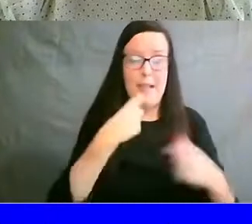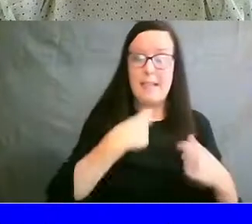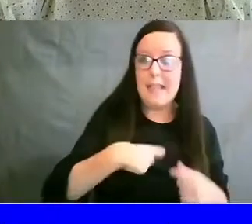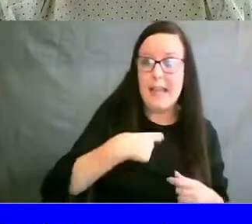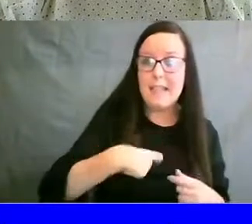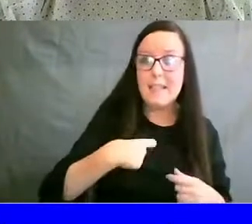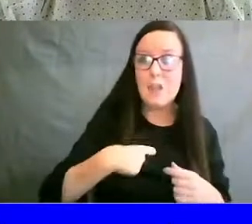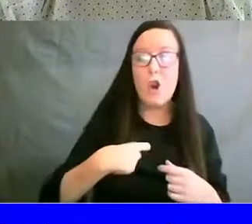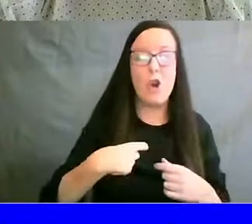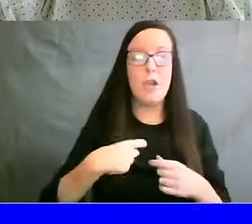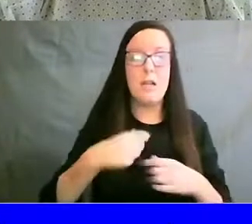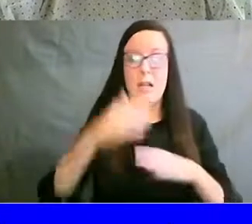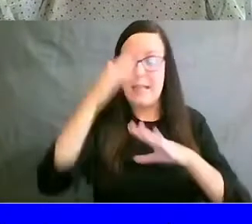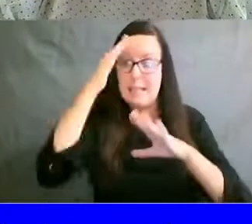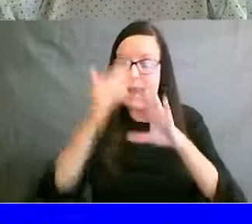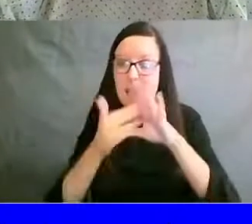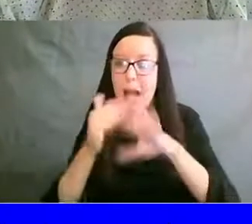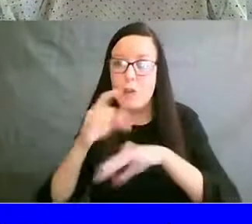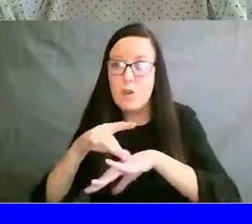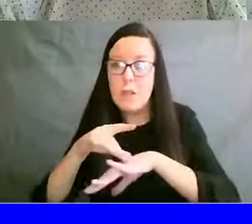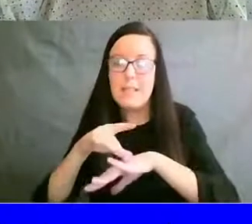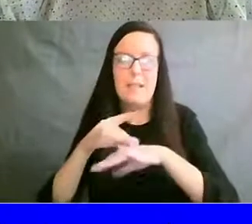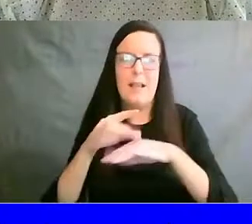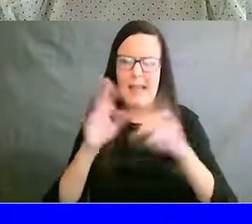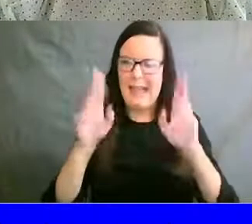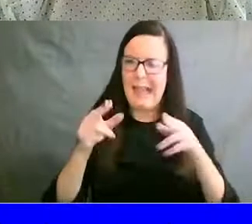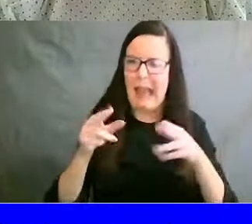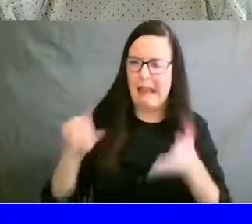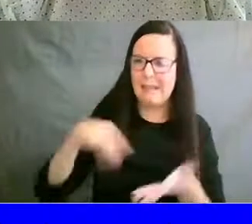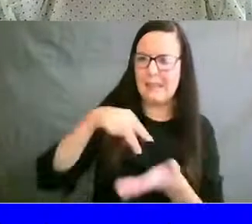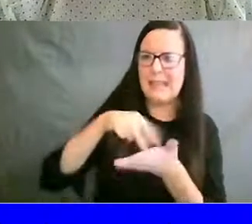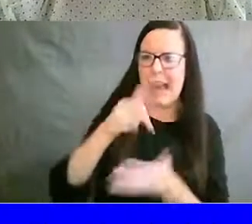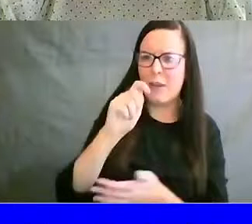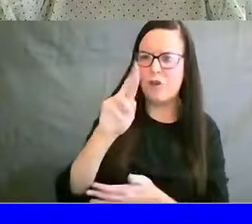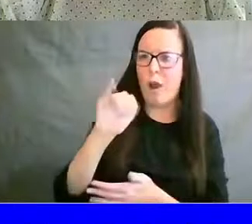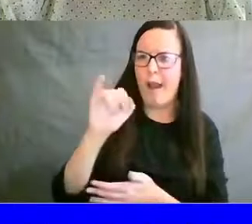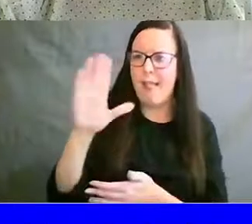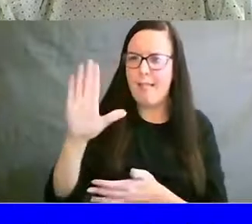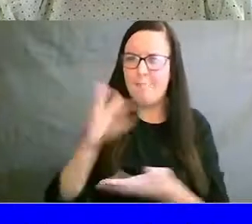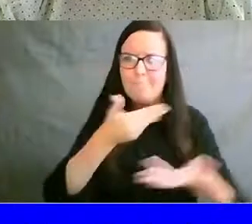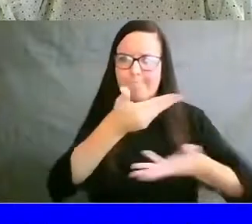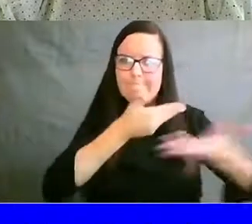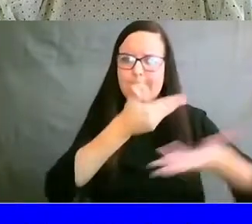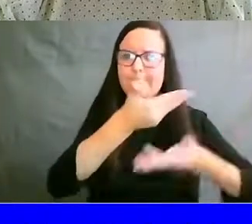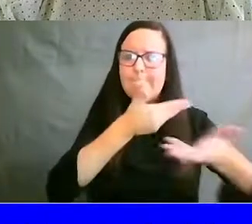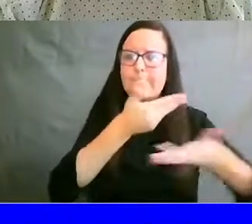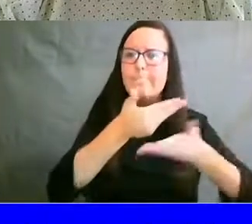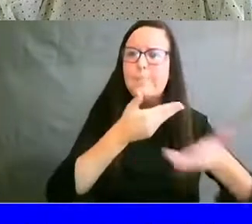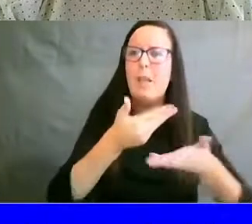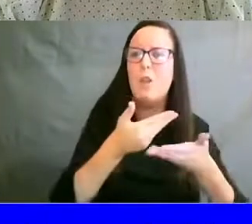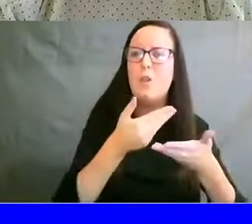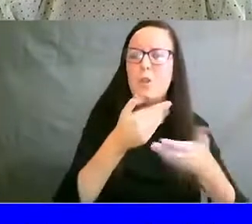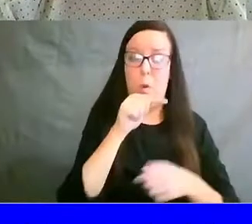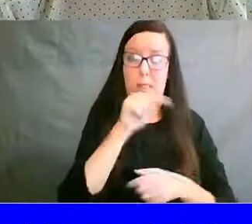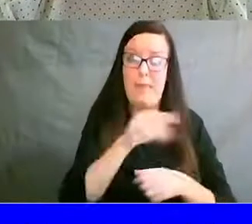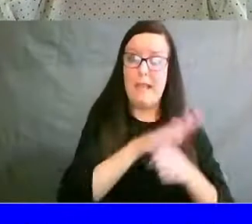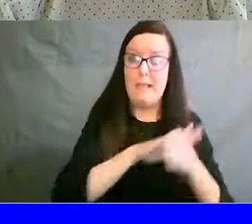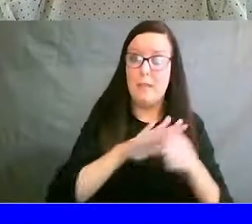could reasonably stand trial. In this particular case, he is likely still to go to